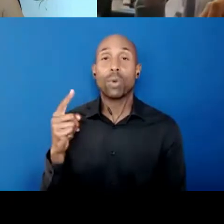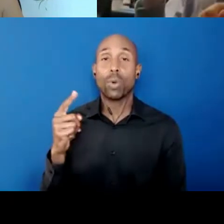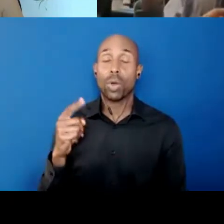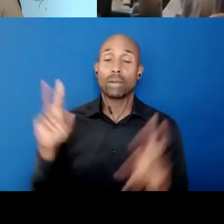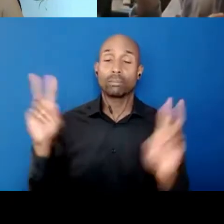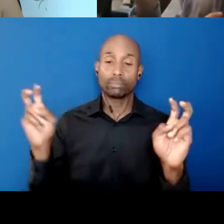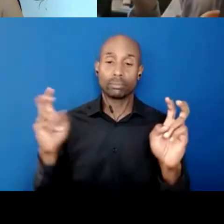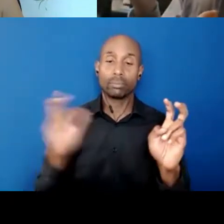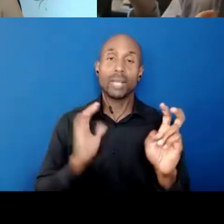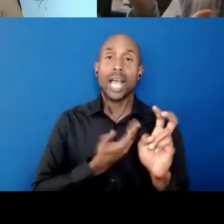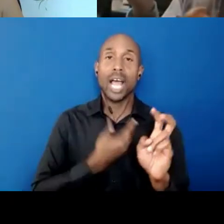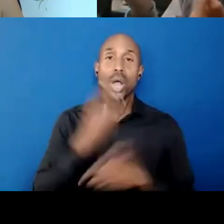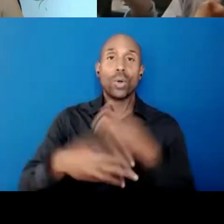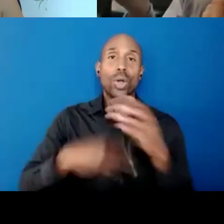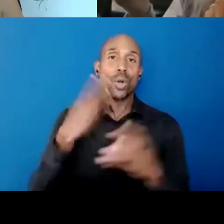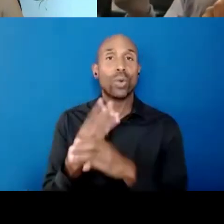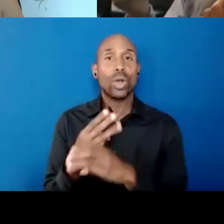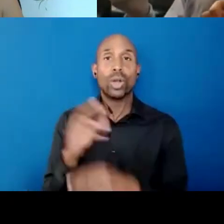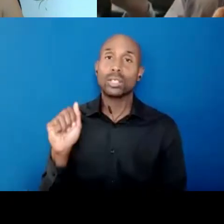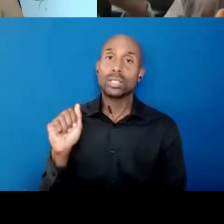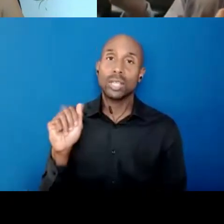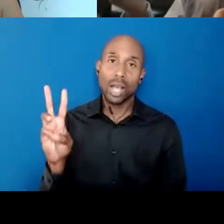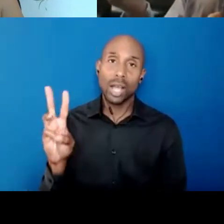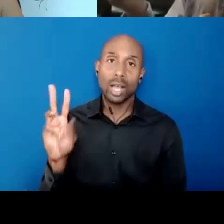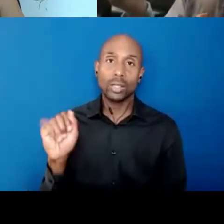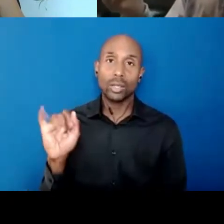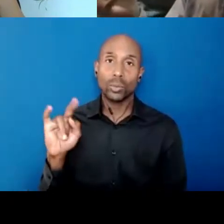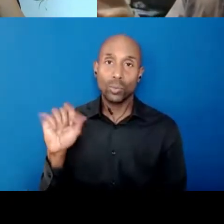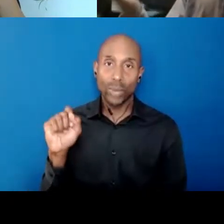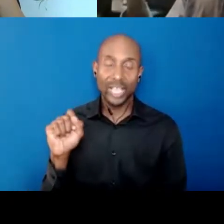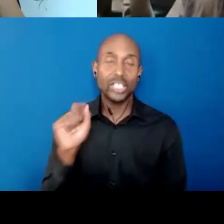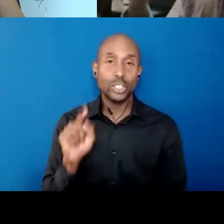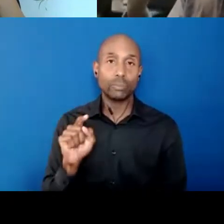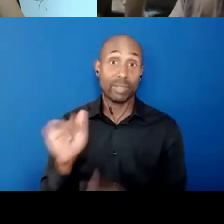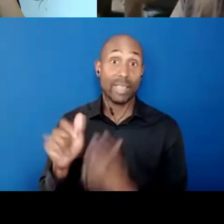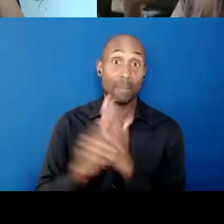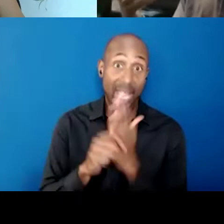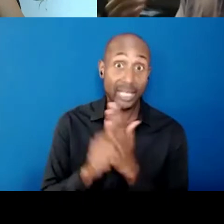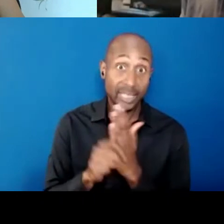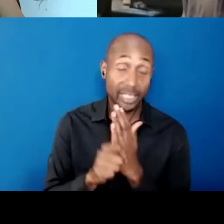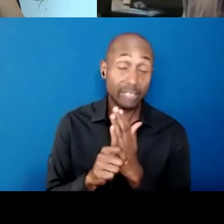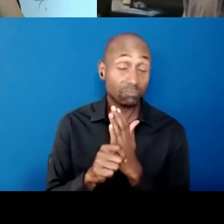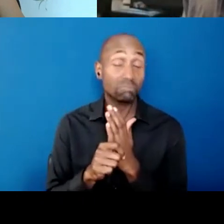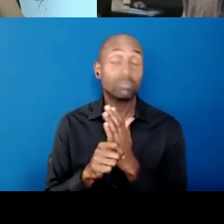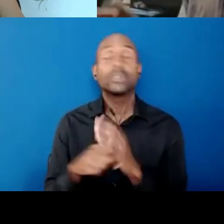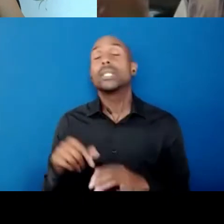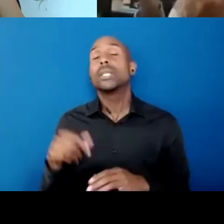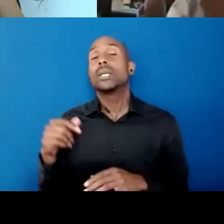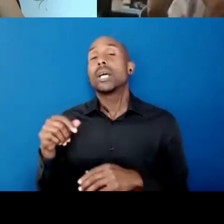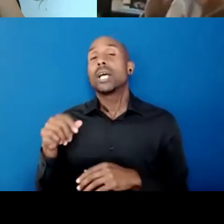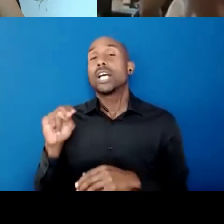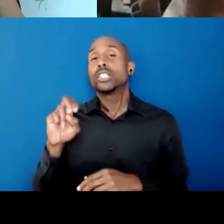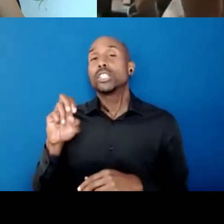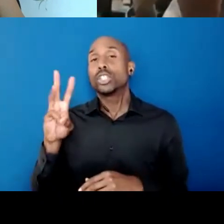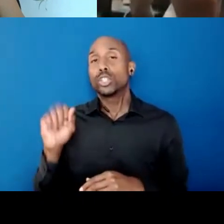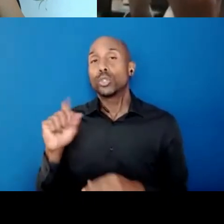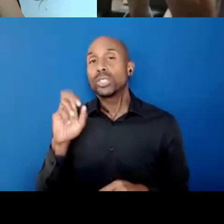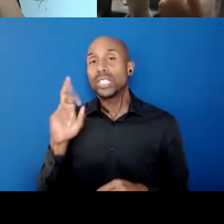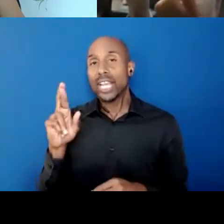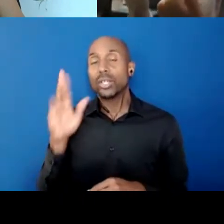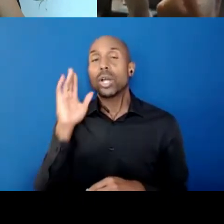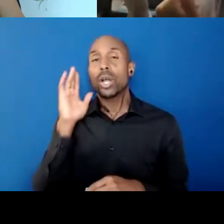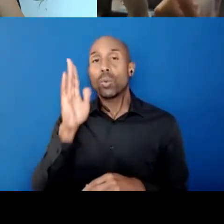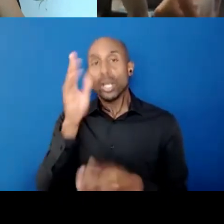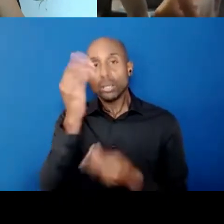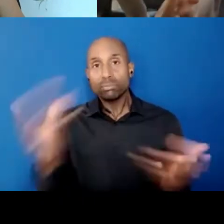newsletter to be the first to know when we release that magazine. And one of the things I'm hoping to add in that